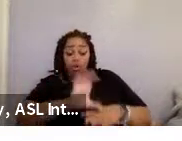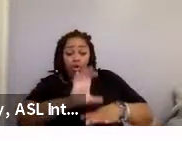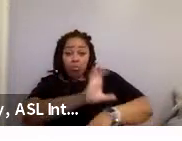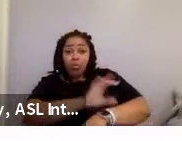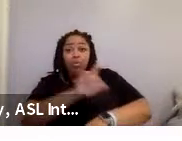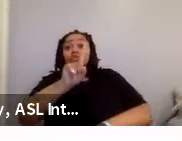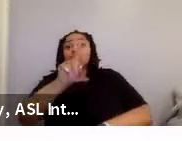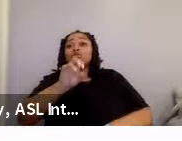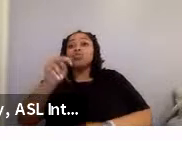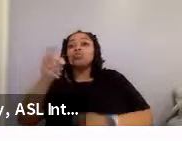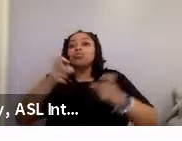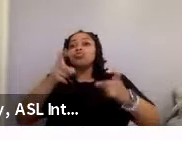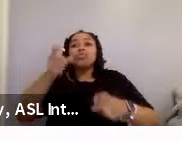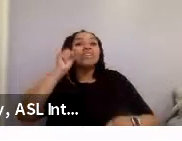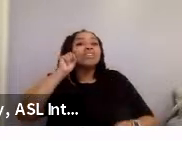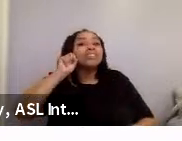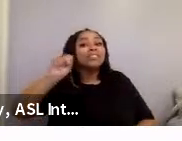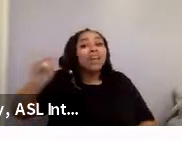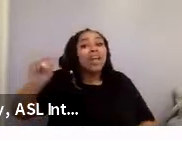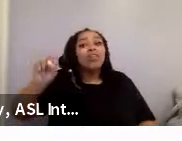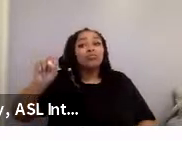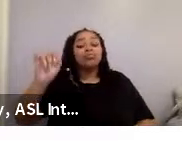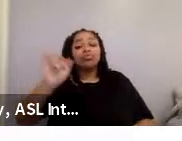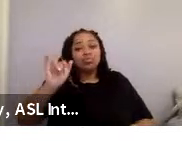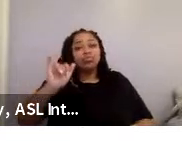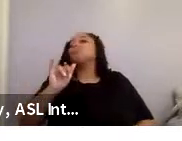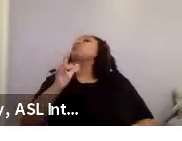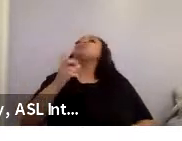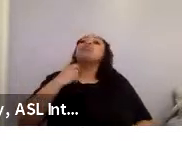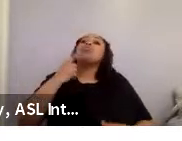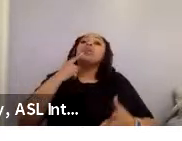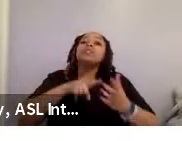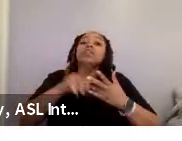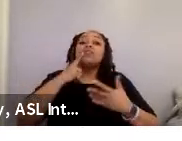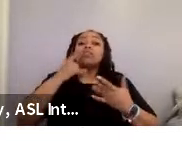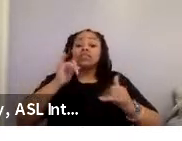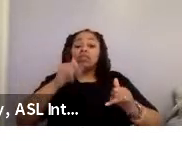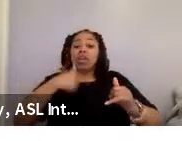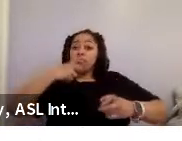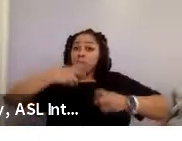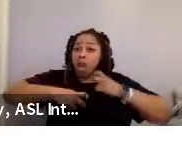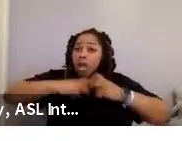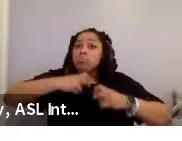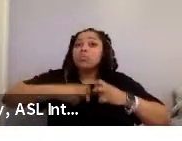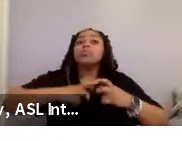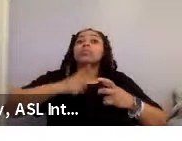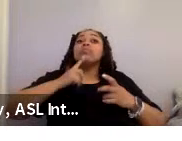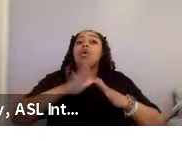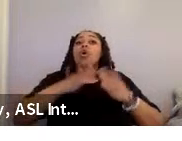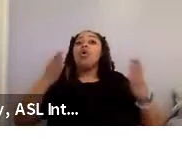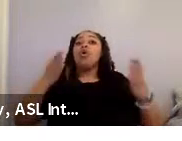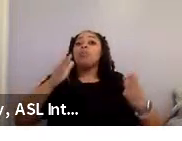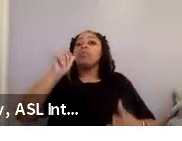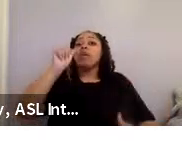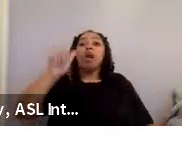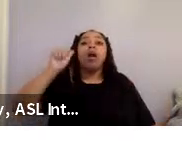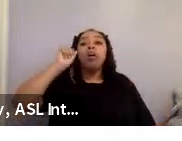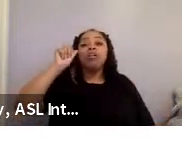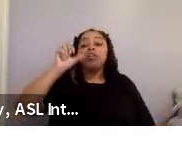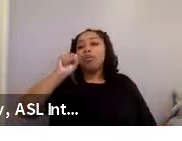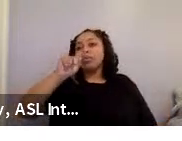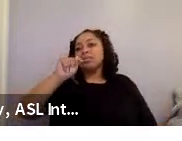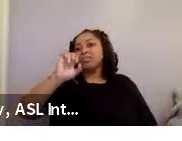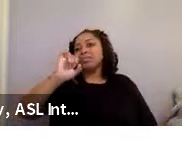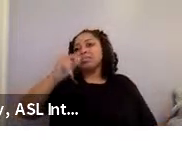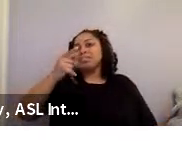Zoom controls your sound to some degree. So you may want to check if you're still having problems by opening up the audio settings and